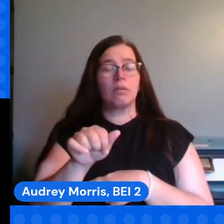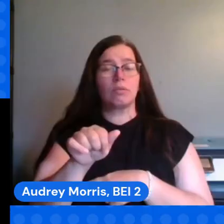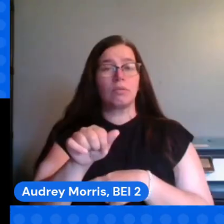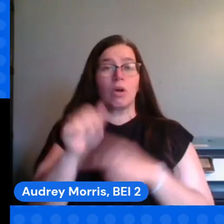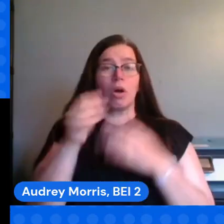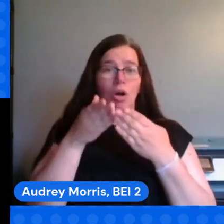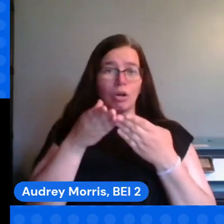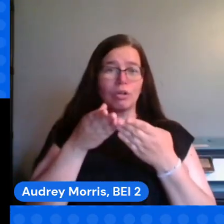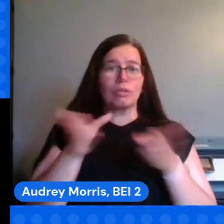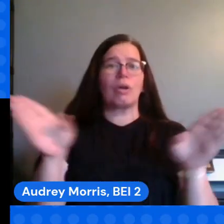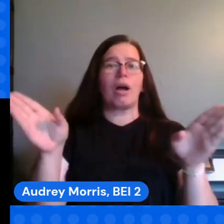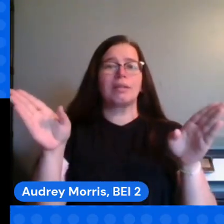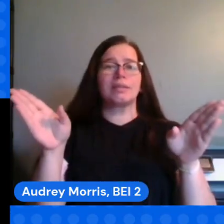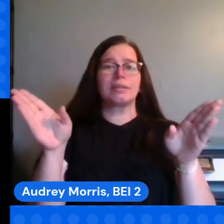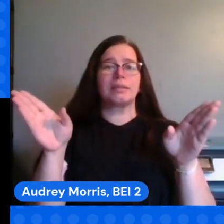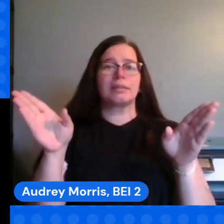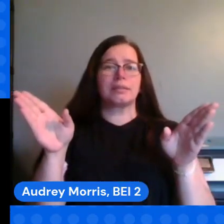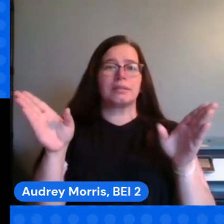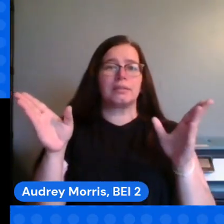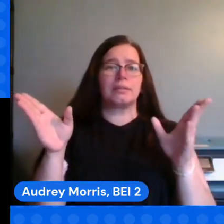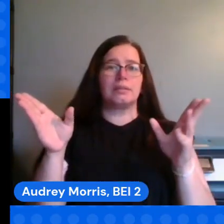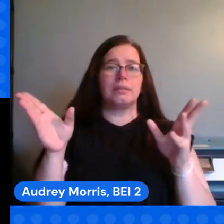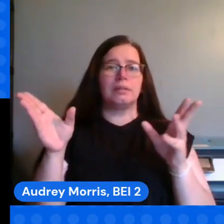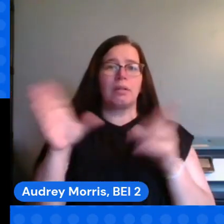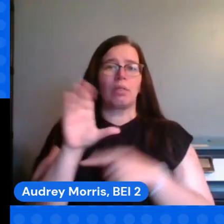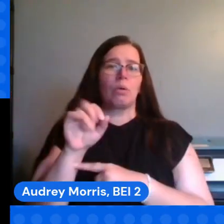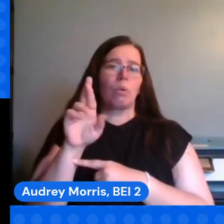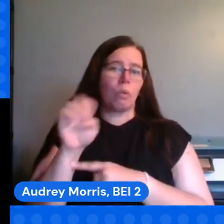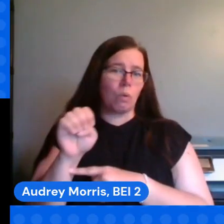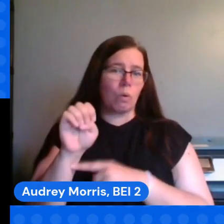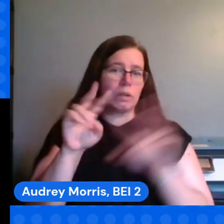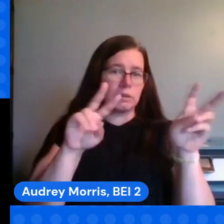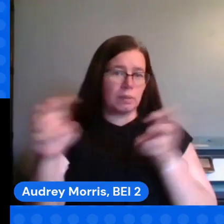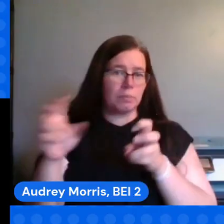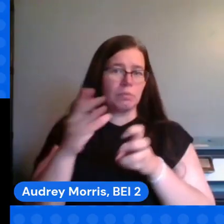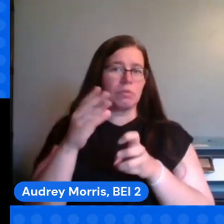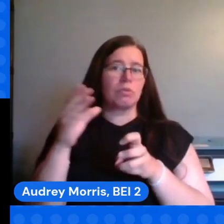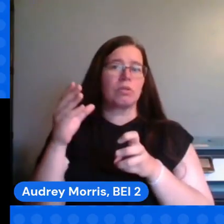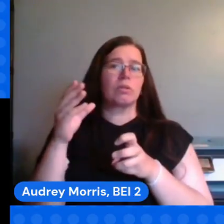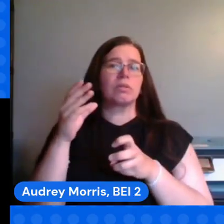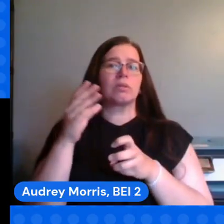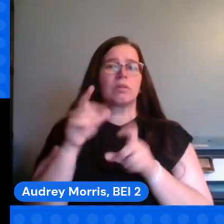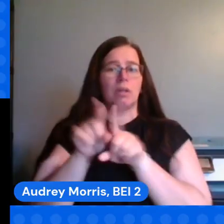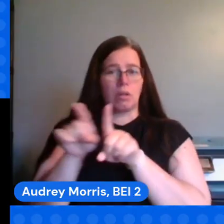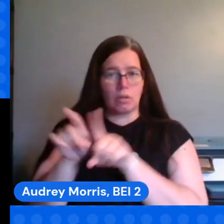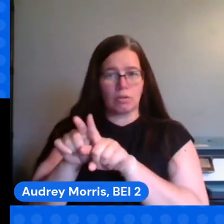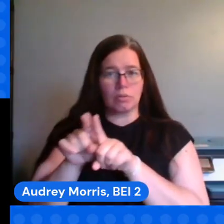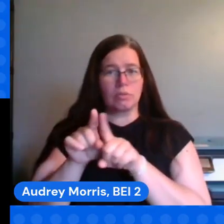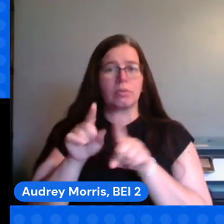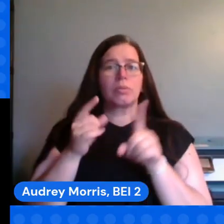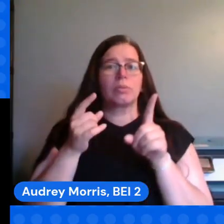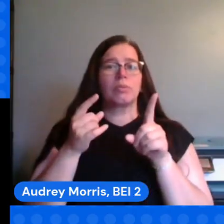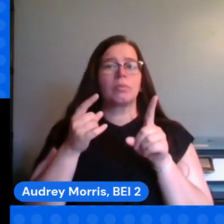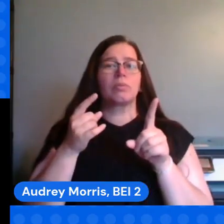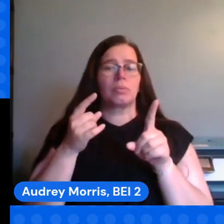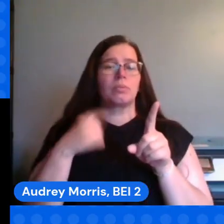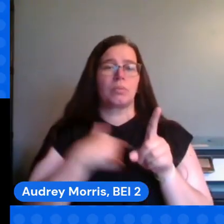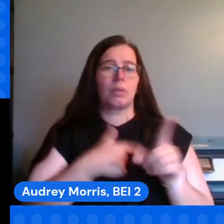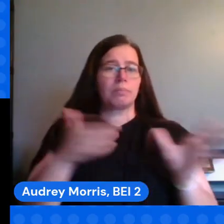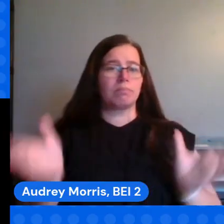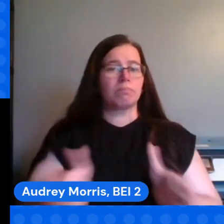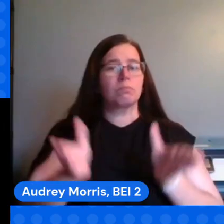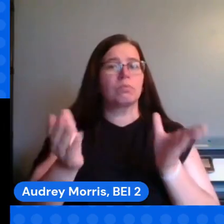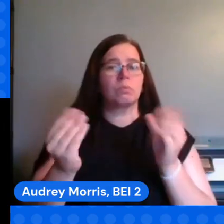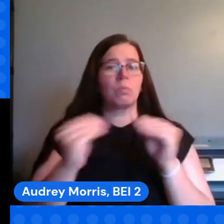across, excuse me, across each of the core subjects and in computer science now as well, there is a push to